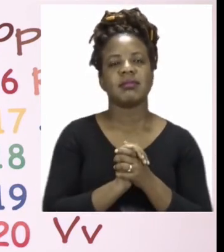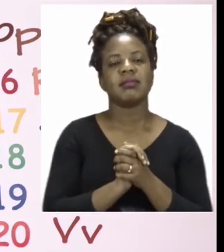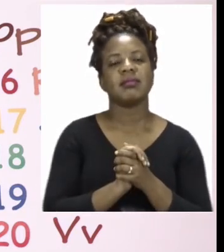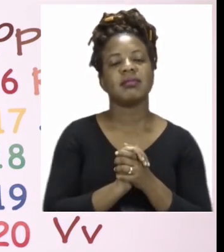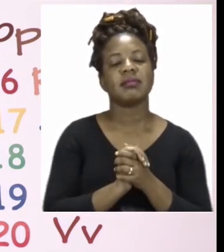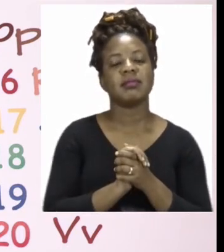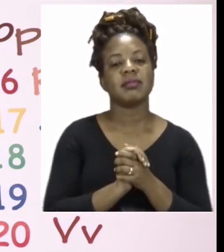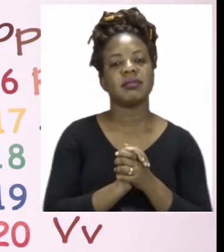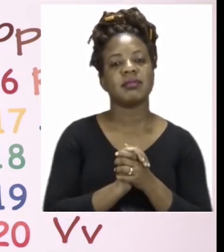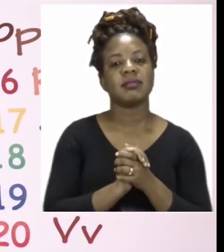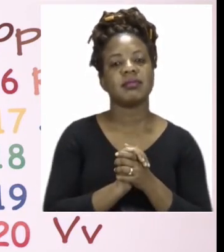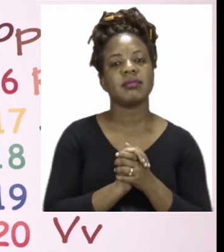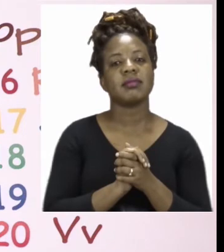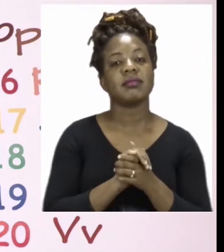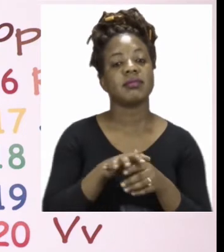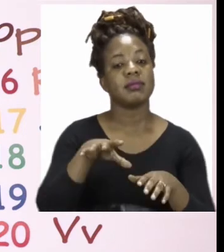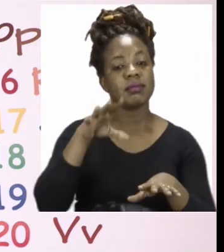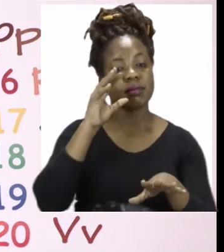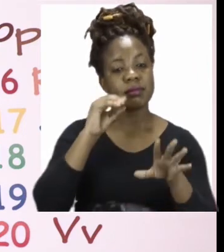time for us to